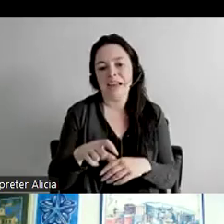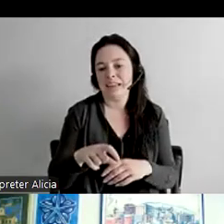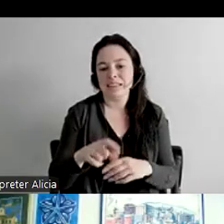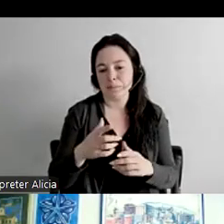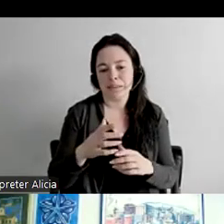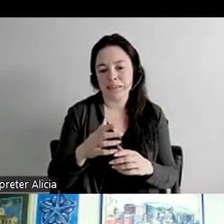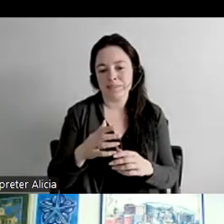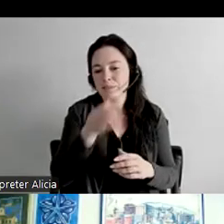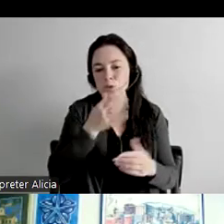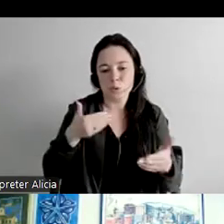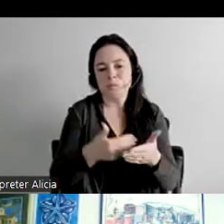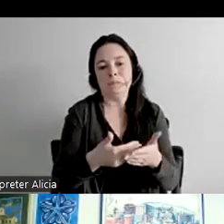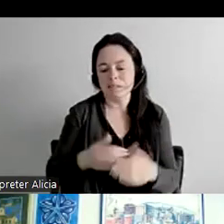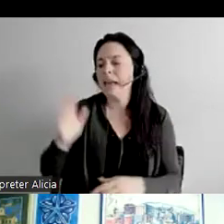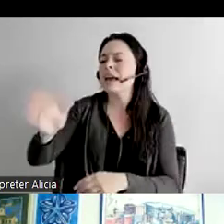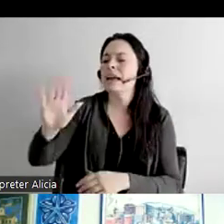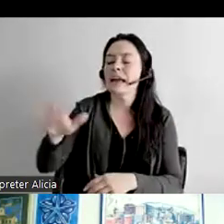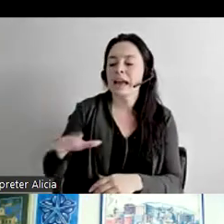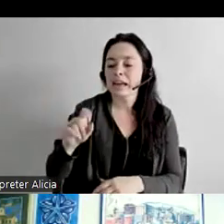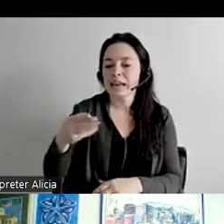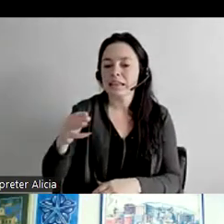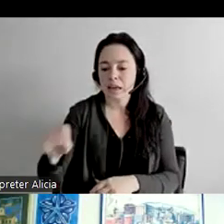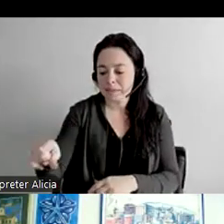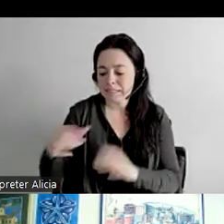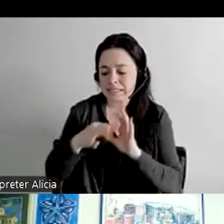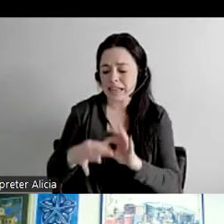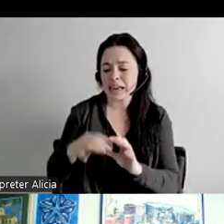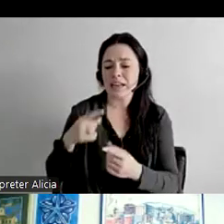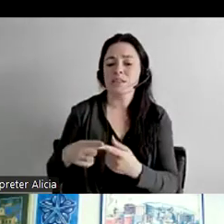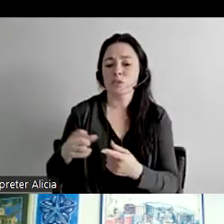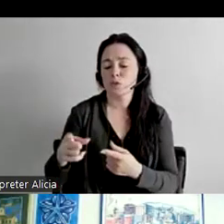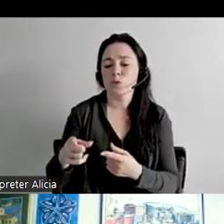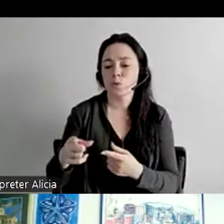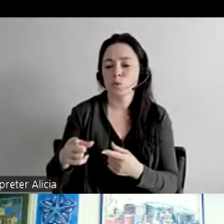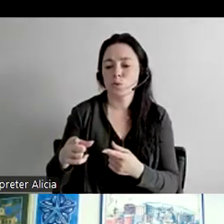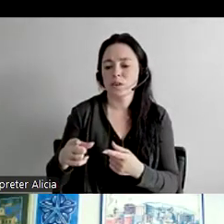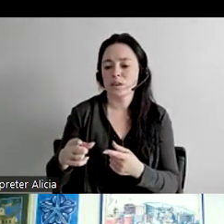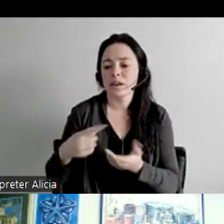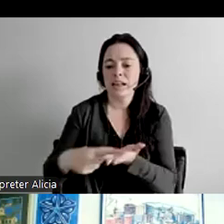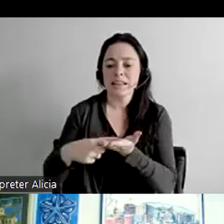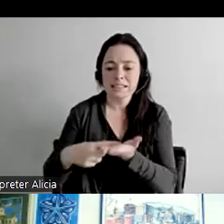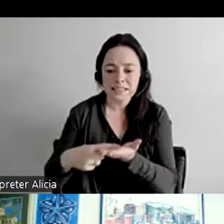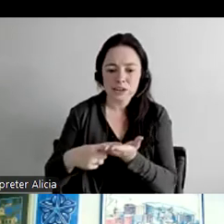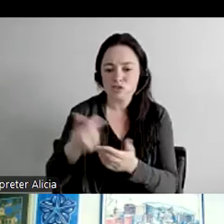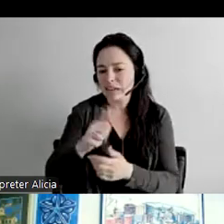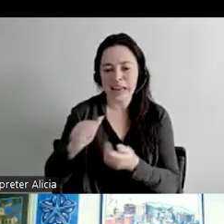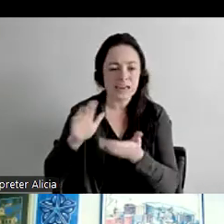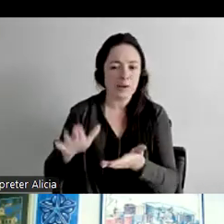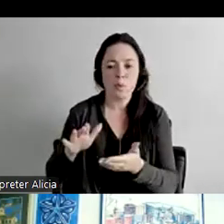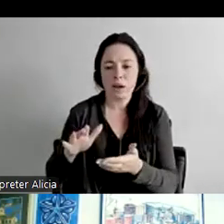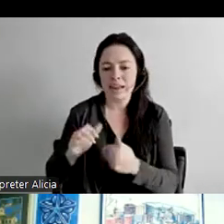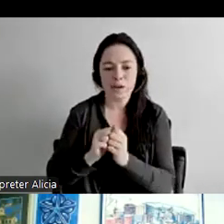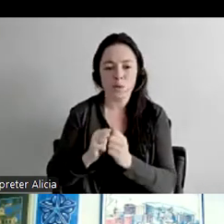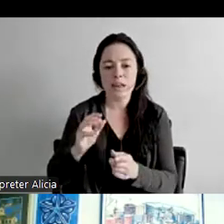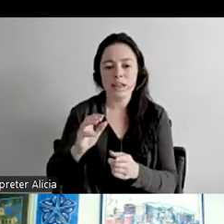horizon. Hey, Thomas, is that connected any way, shape, or form? Is that discussion happening in any way, shape, or form with the Civil Rights